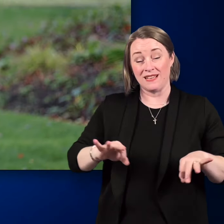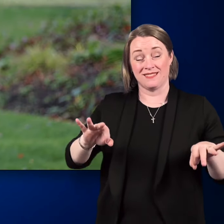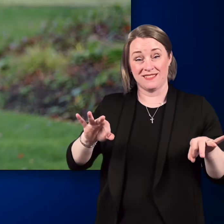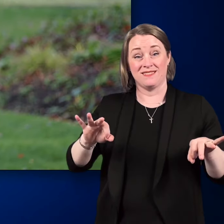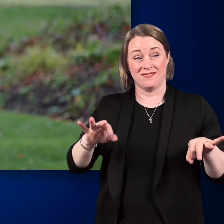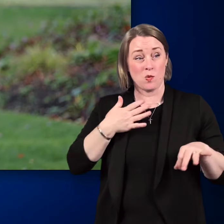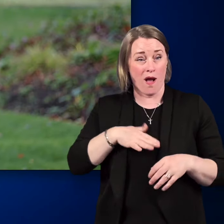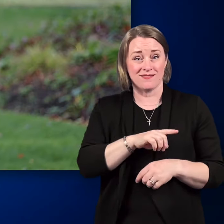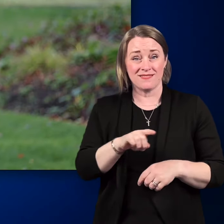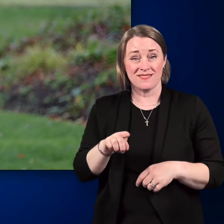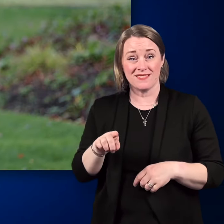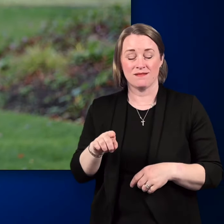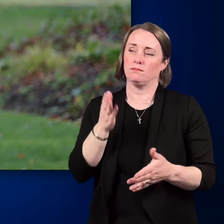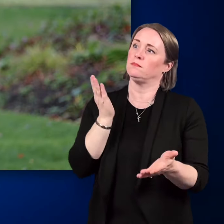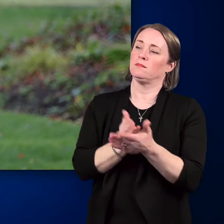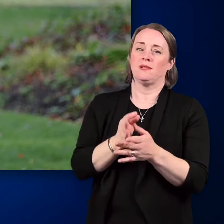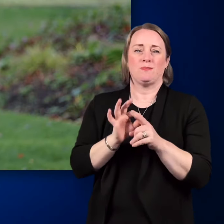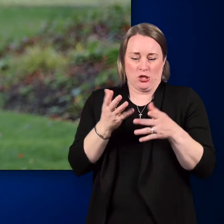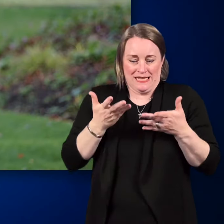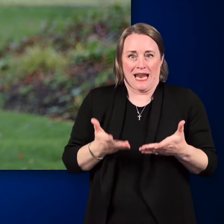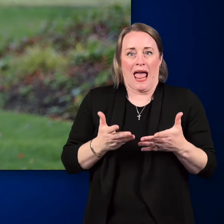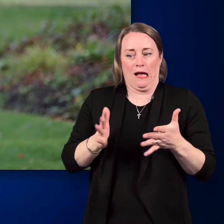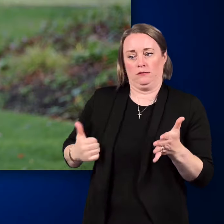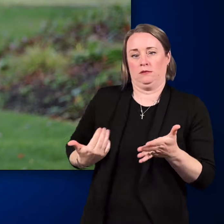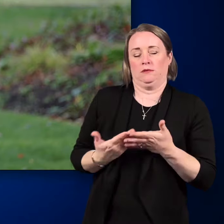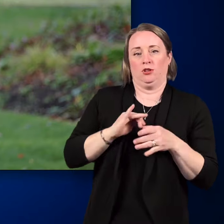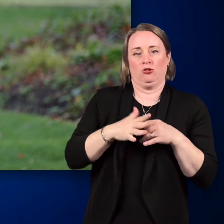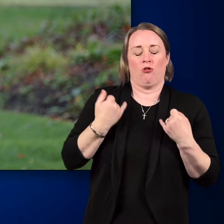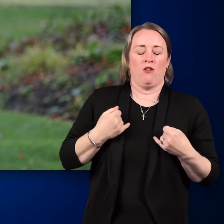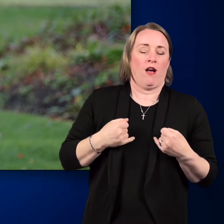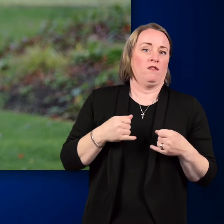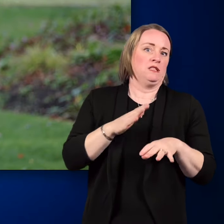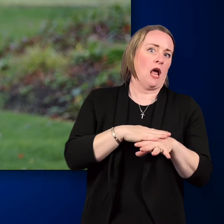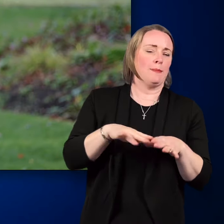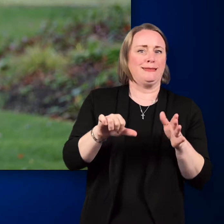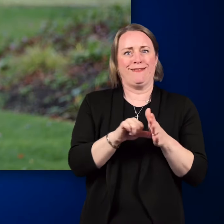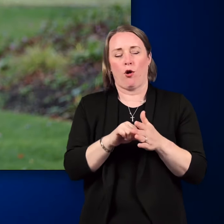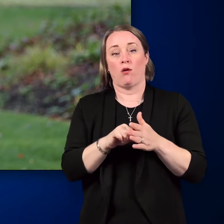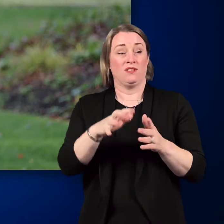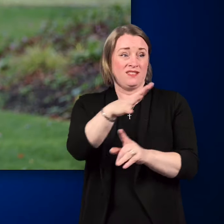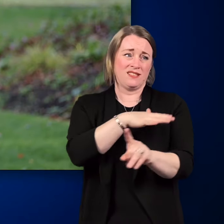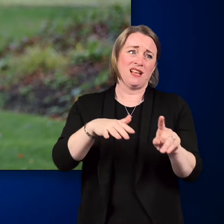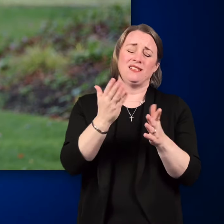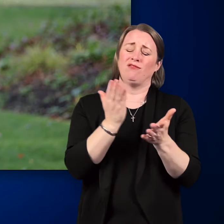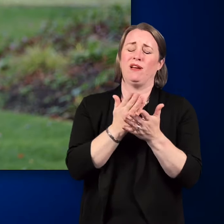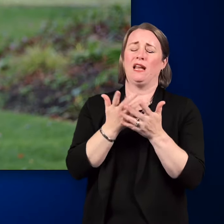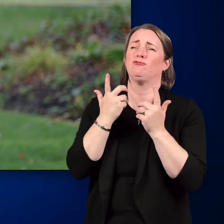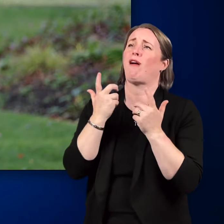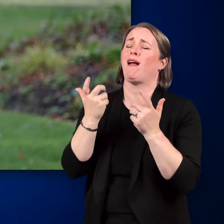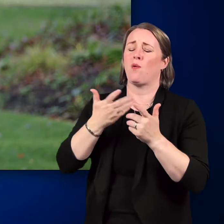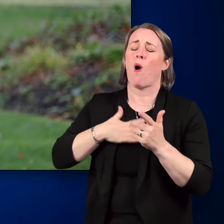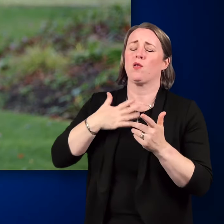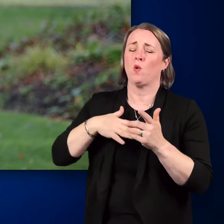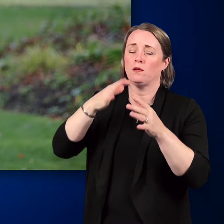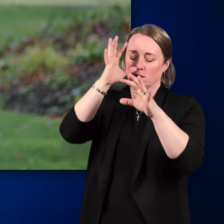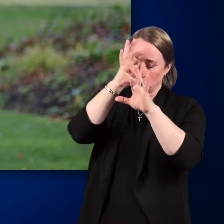quiet? Particularly in these troubling times, many of us are crying out, society is crying out for peace of